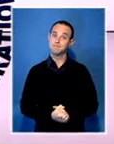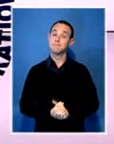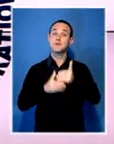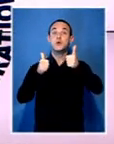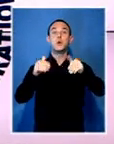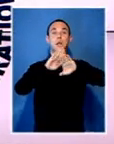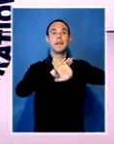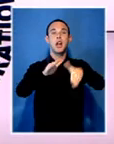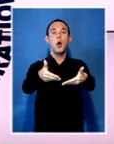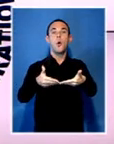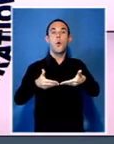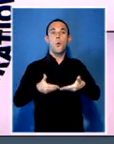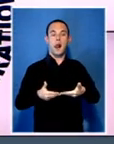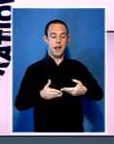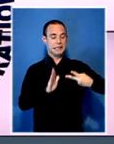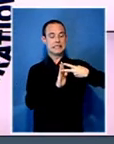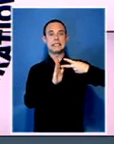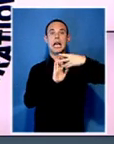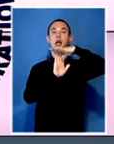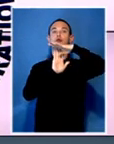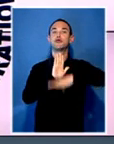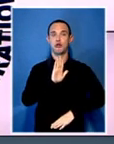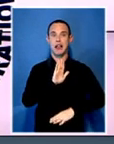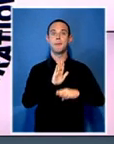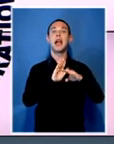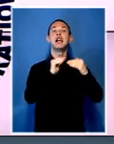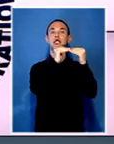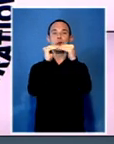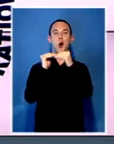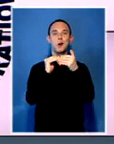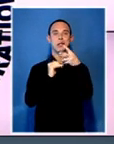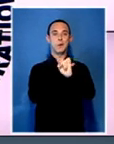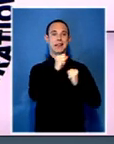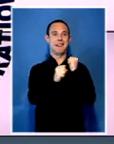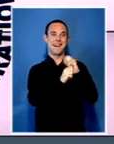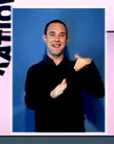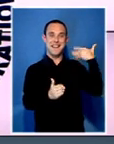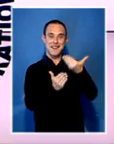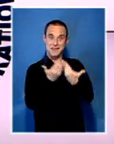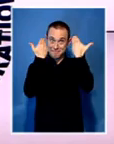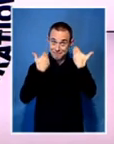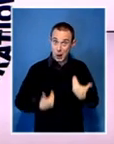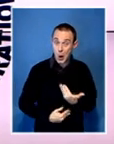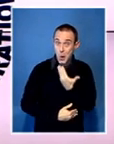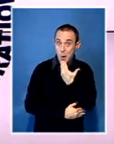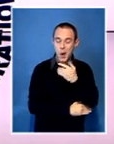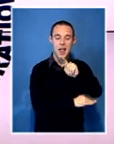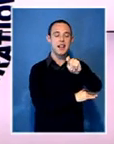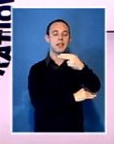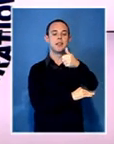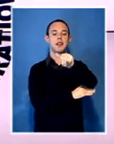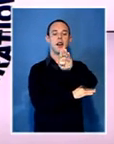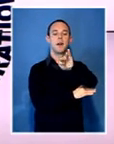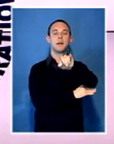Well, good evening and welcome to the second episode of Democracy20. I am Tabi Sositole. Well, in this program series, we'll be looking at